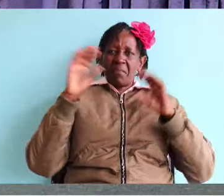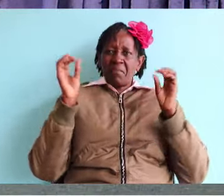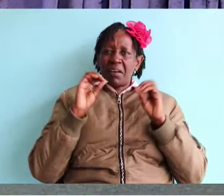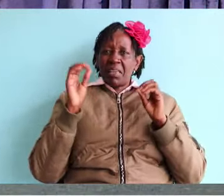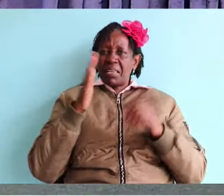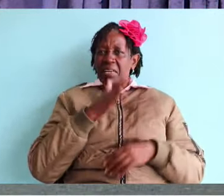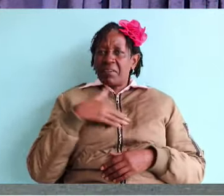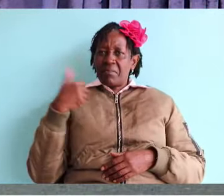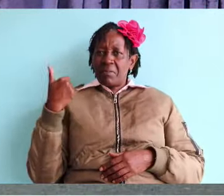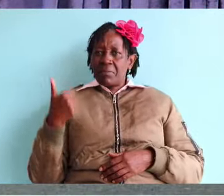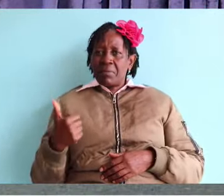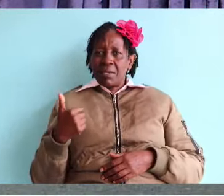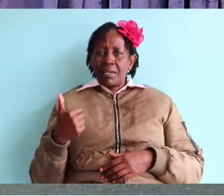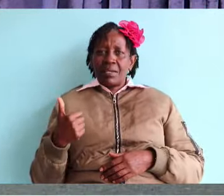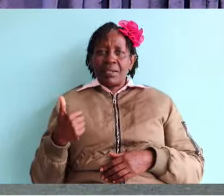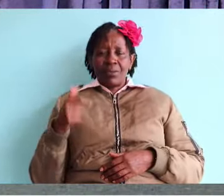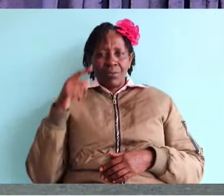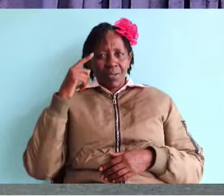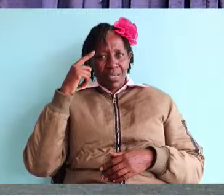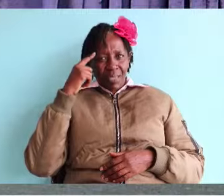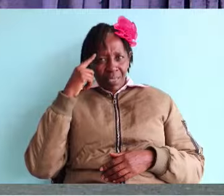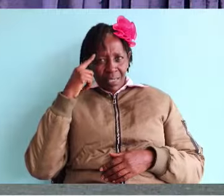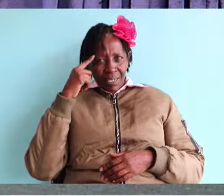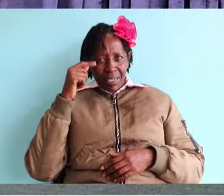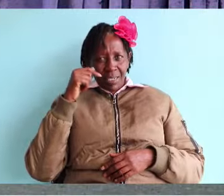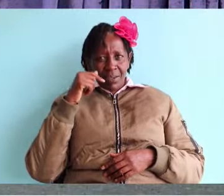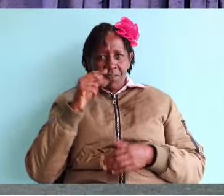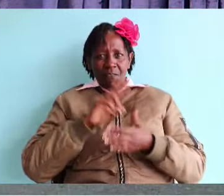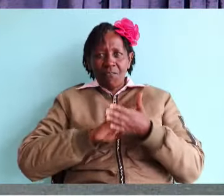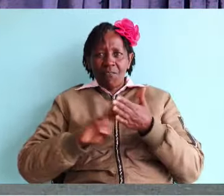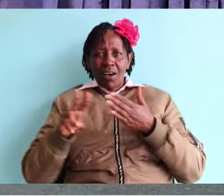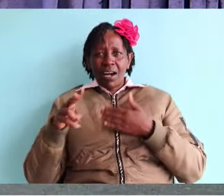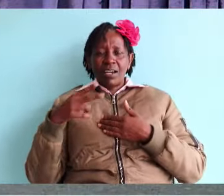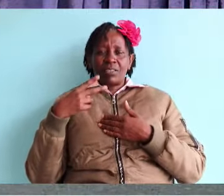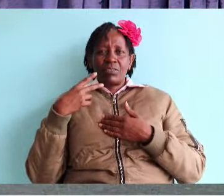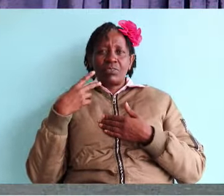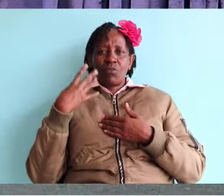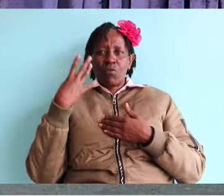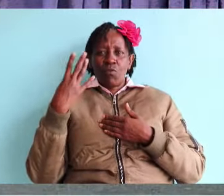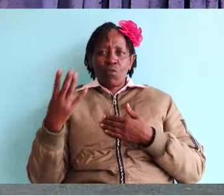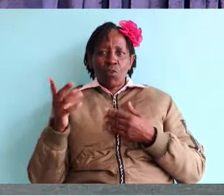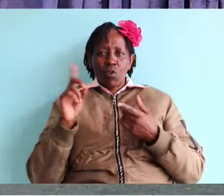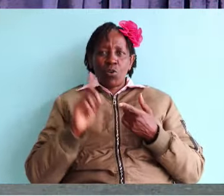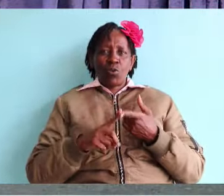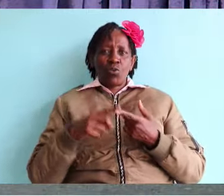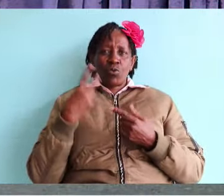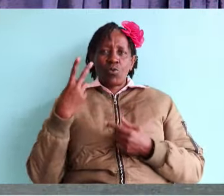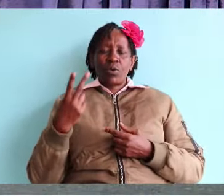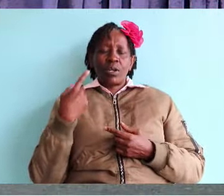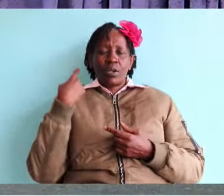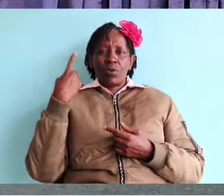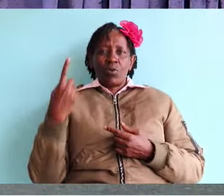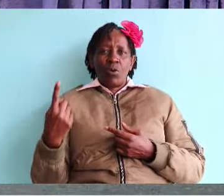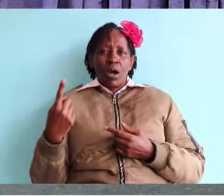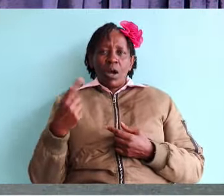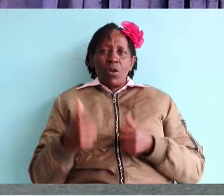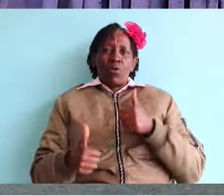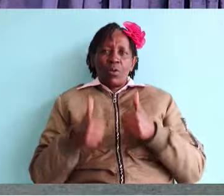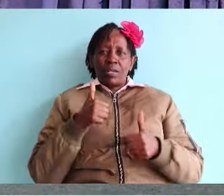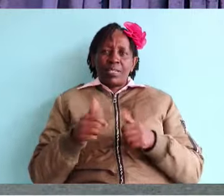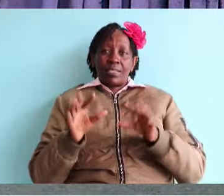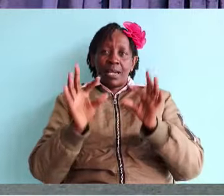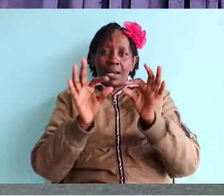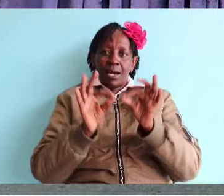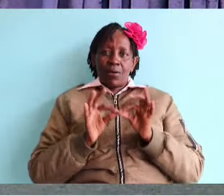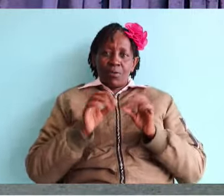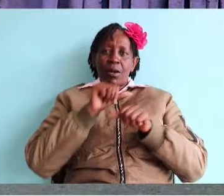then we also look at verse 4 to verse 21, which is an account